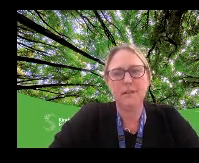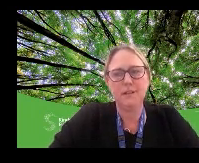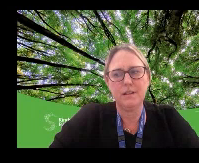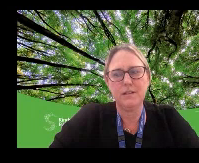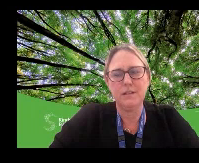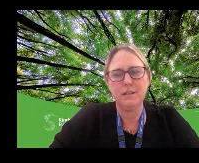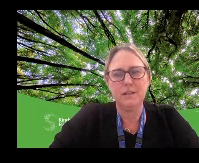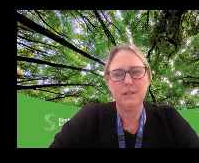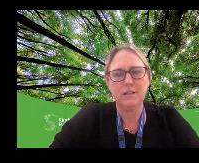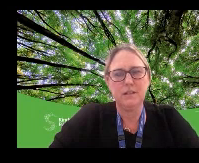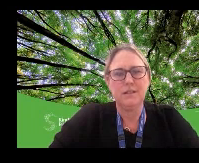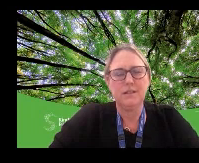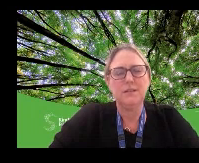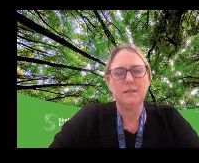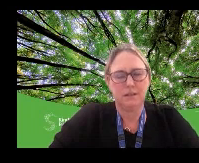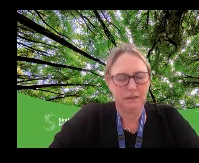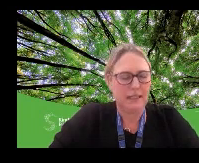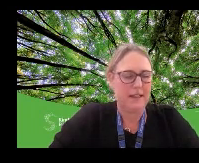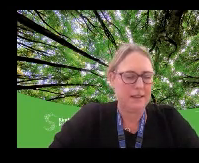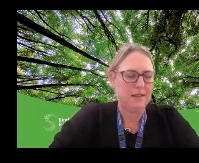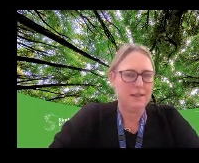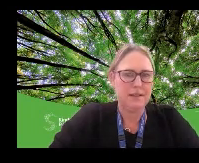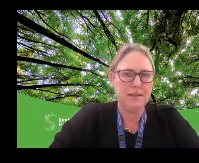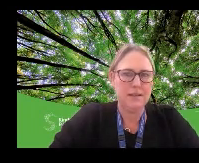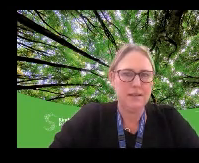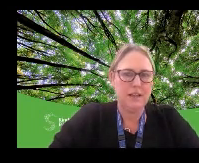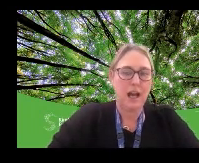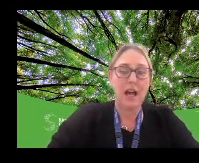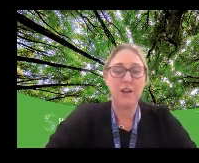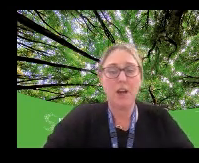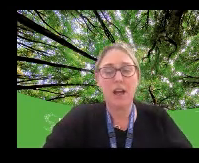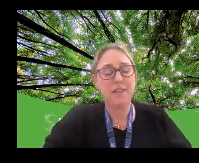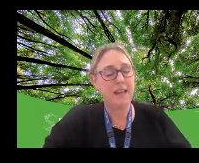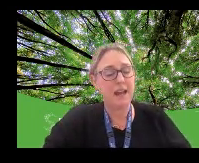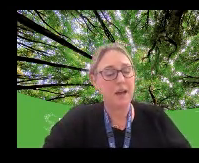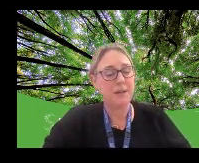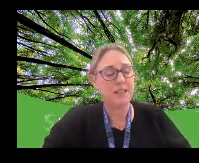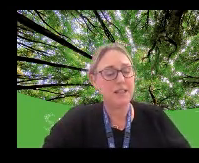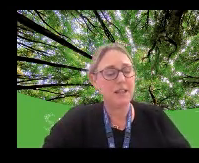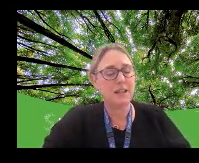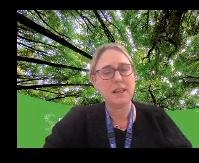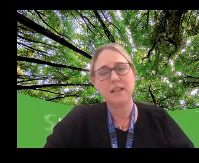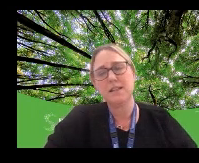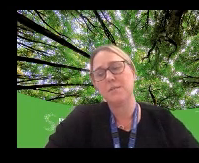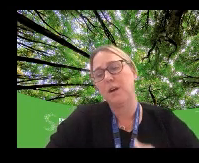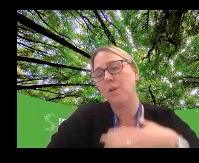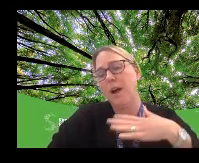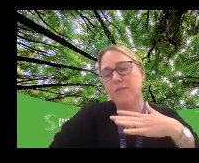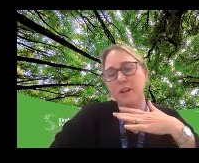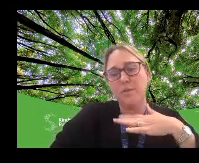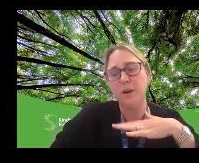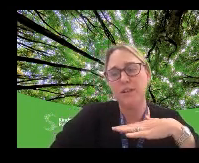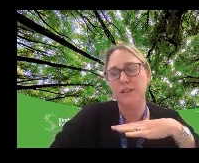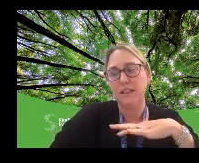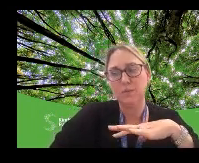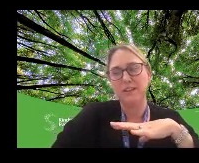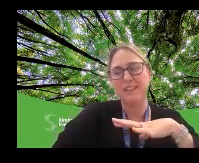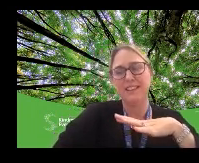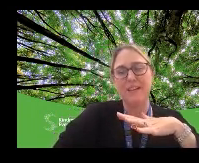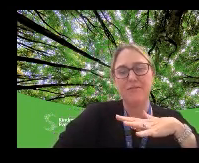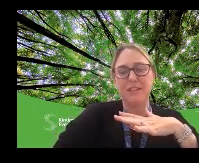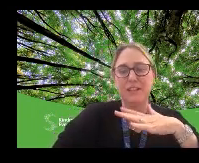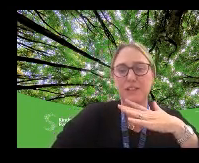just what they're seeing, what they've noticed, that kind of pattern. And yeah, because it's the thing is as well, not every young